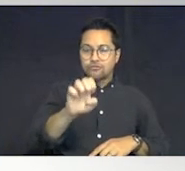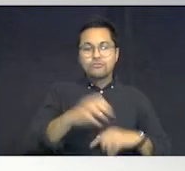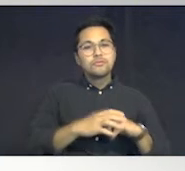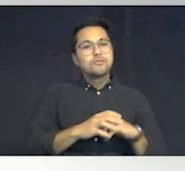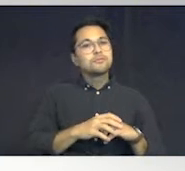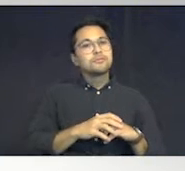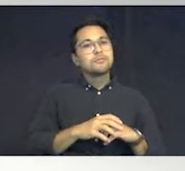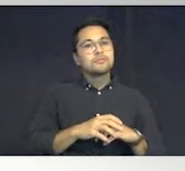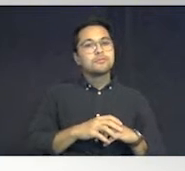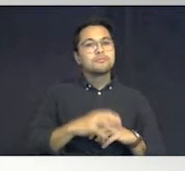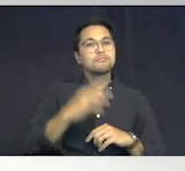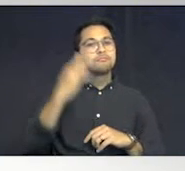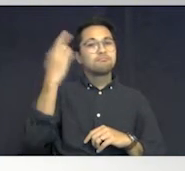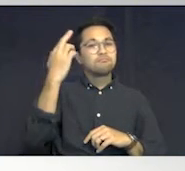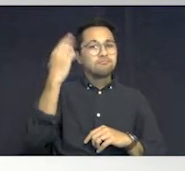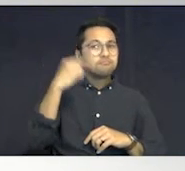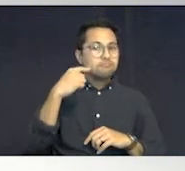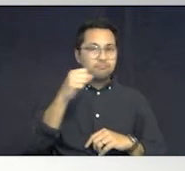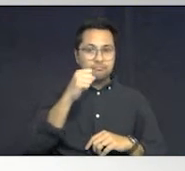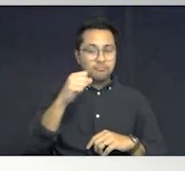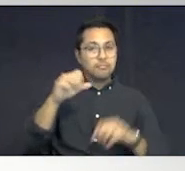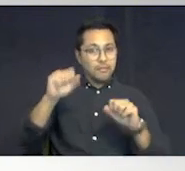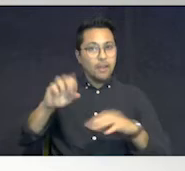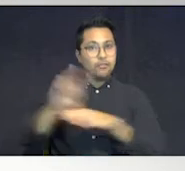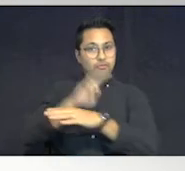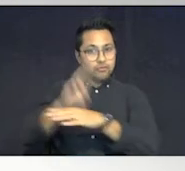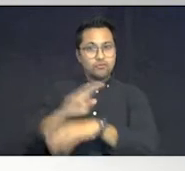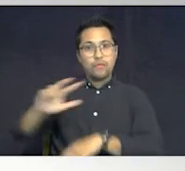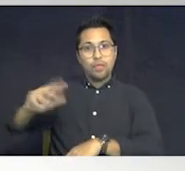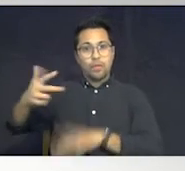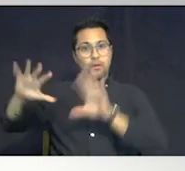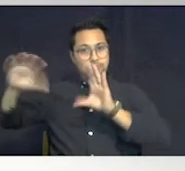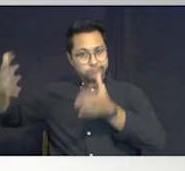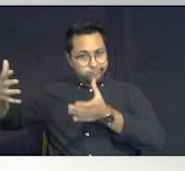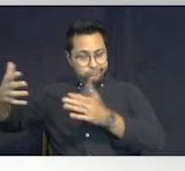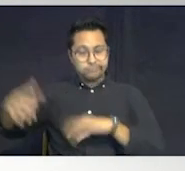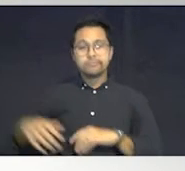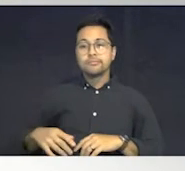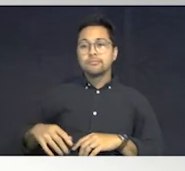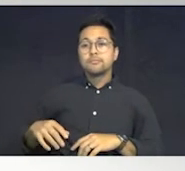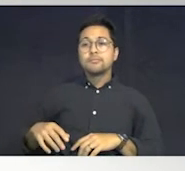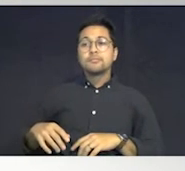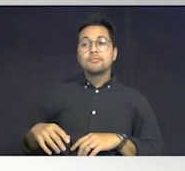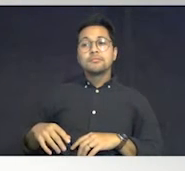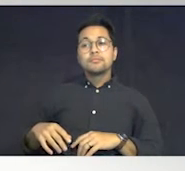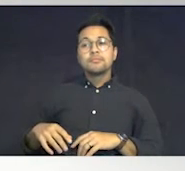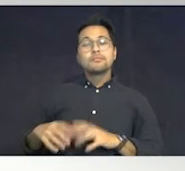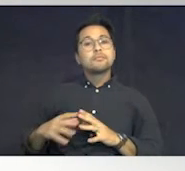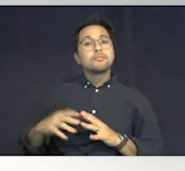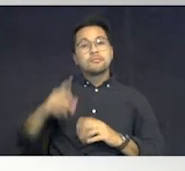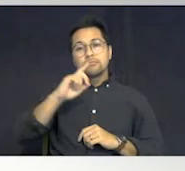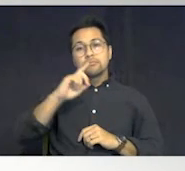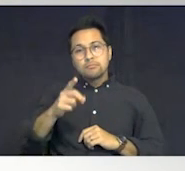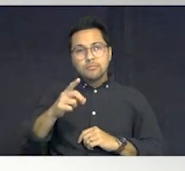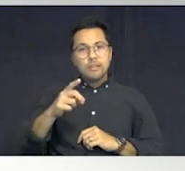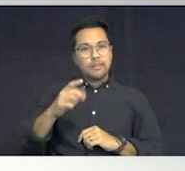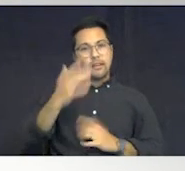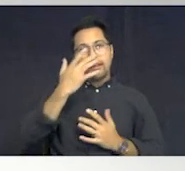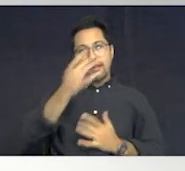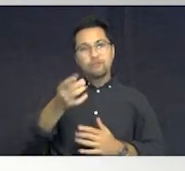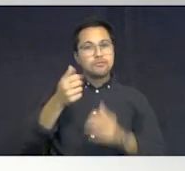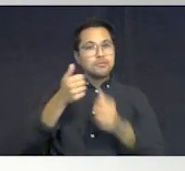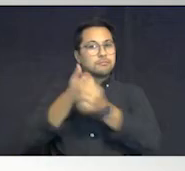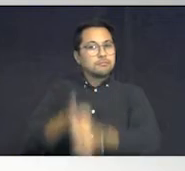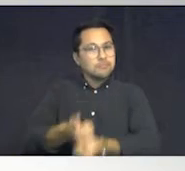the utilization of capable third parties. These collaborative conflict resolution options are characterized by interest-based problem